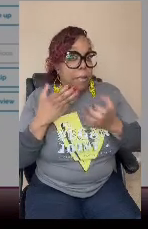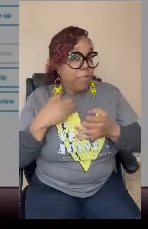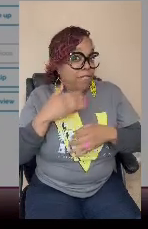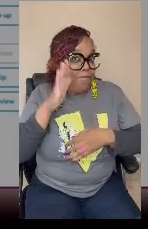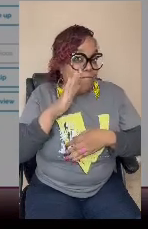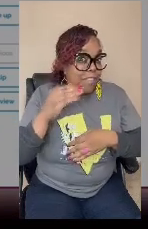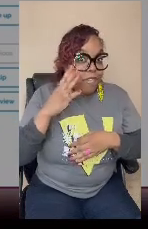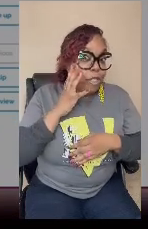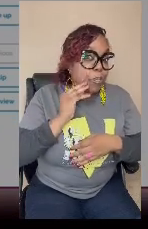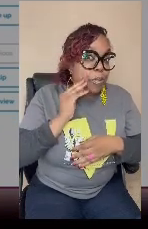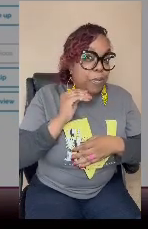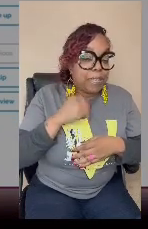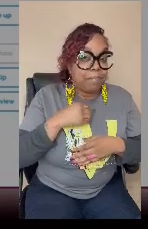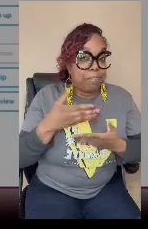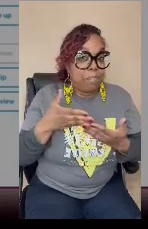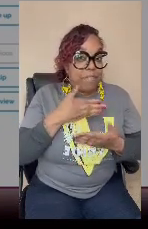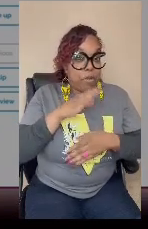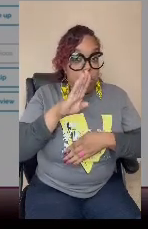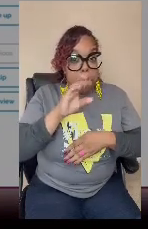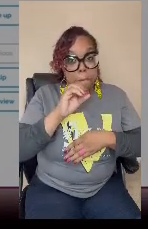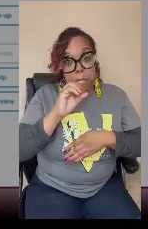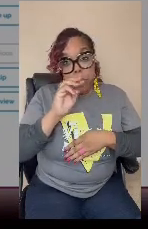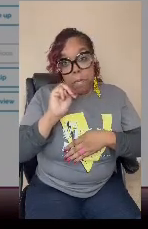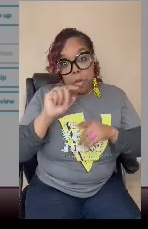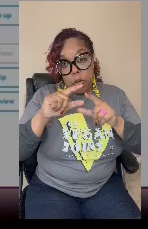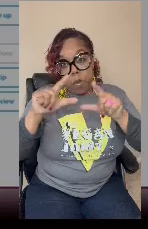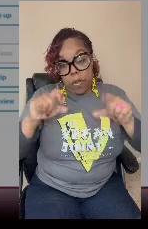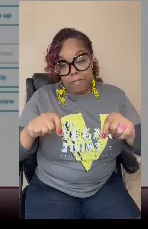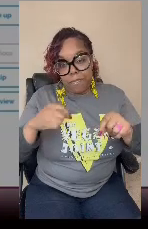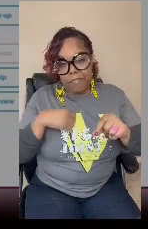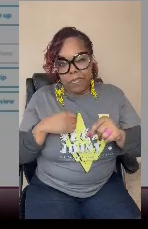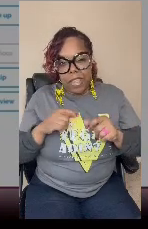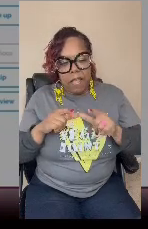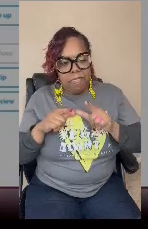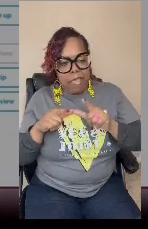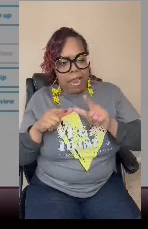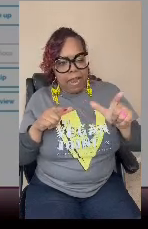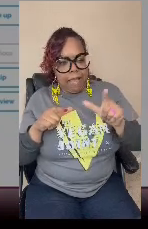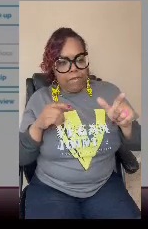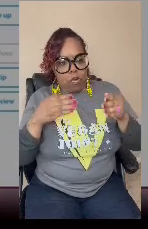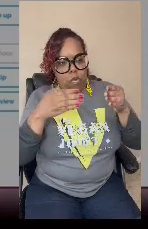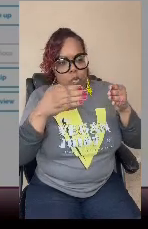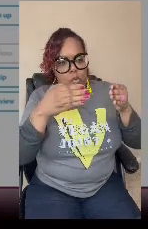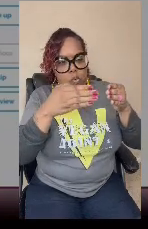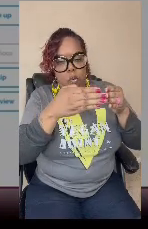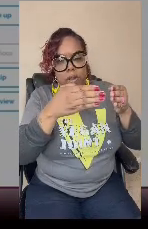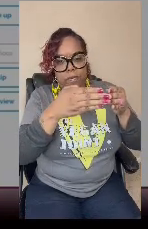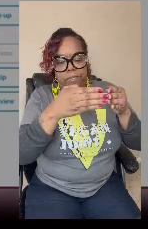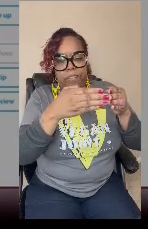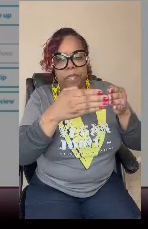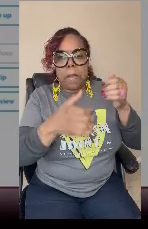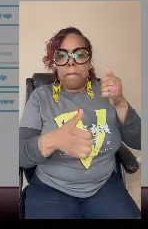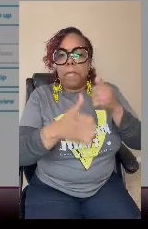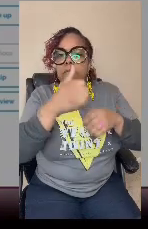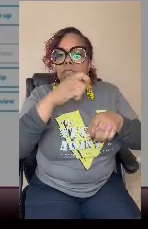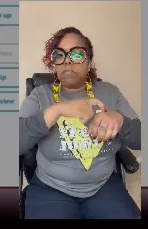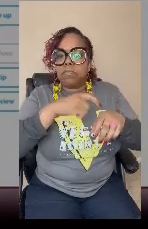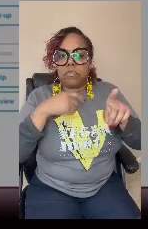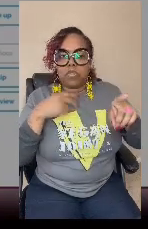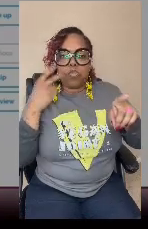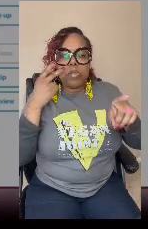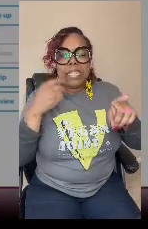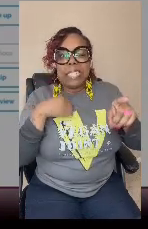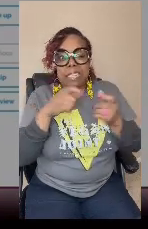Learning or Boom Cards. At the very left-hand corner, you'll usually see the amount of cards that